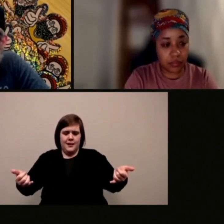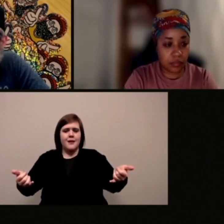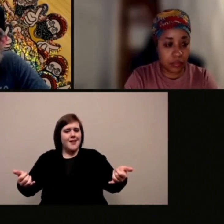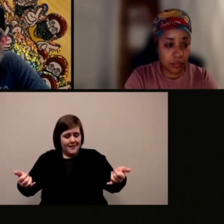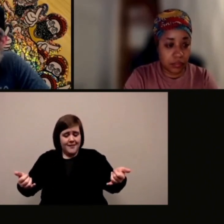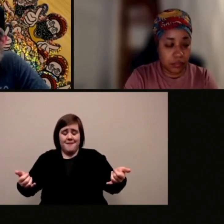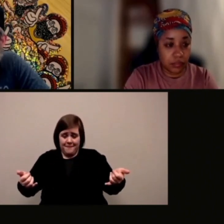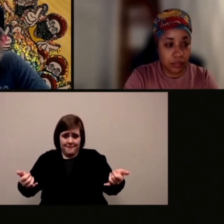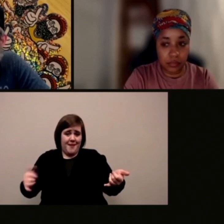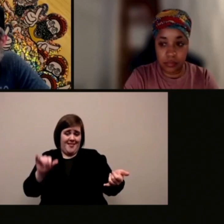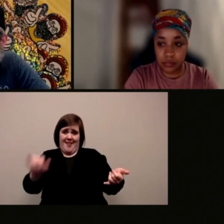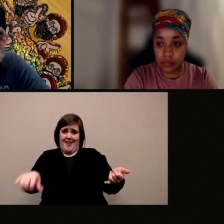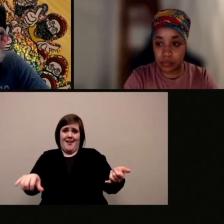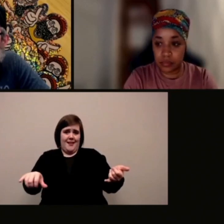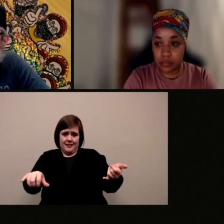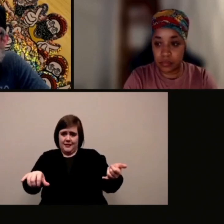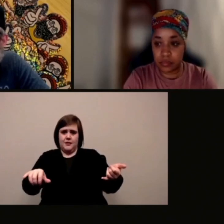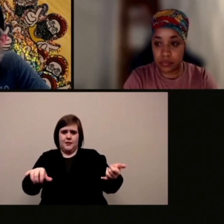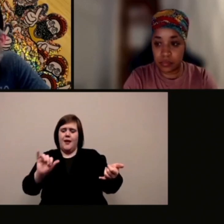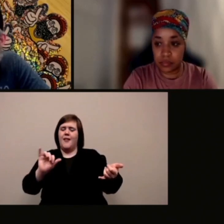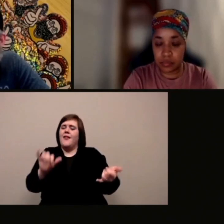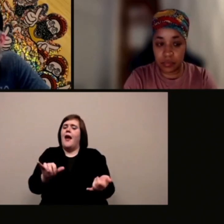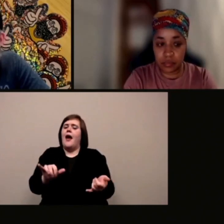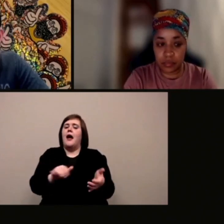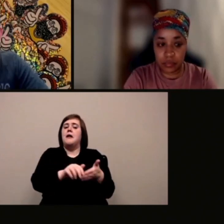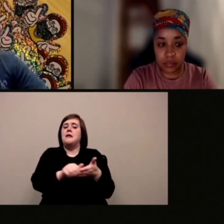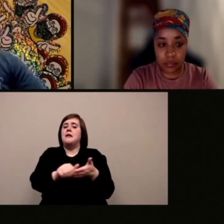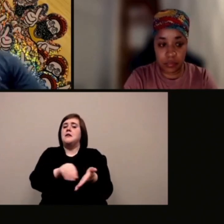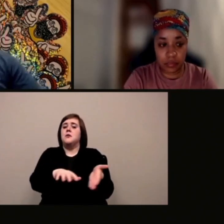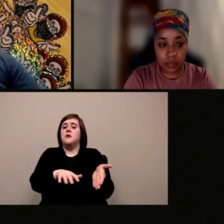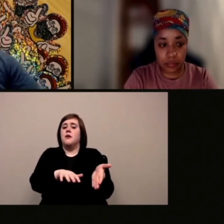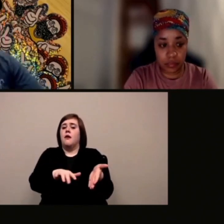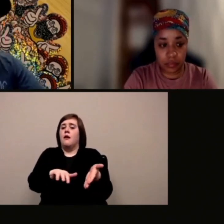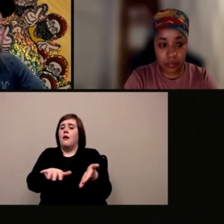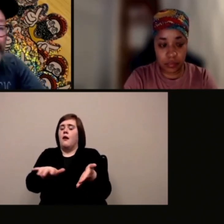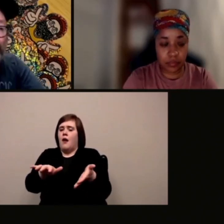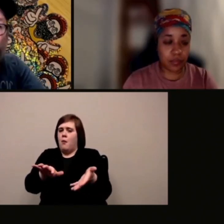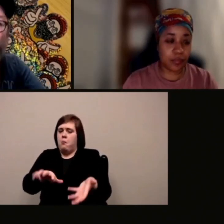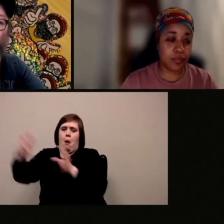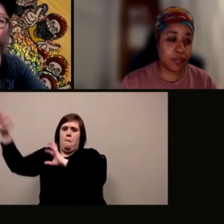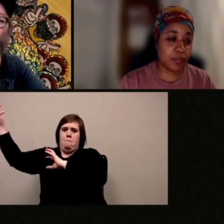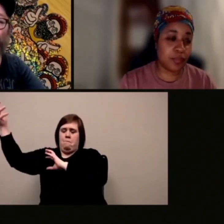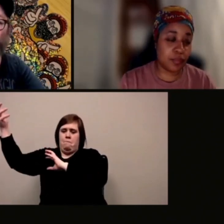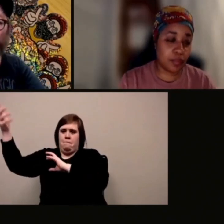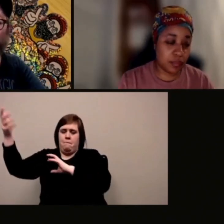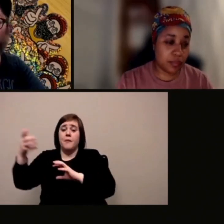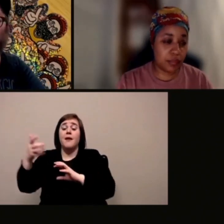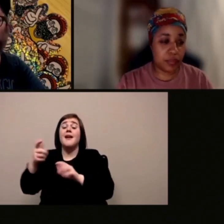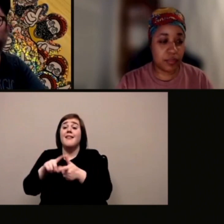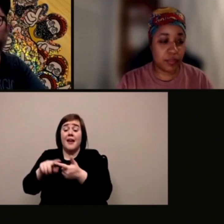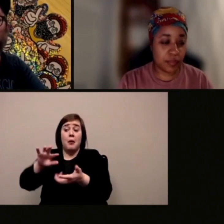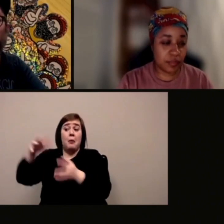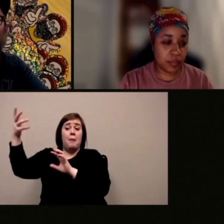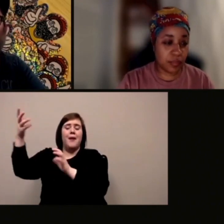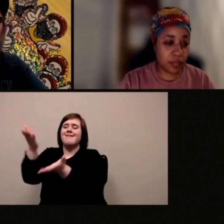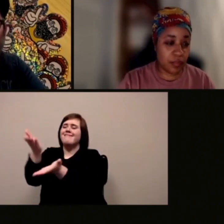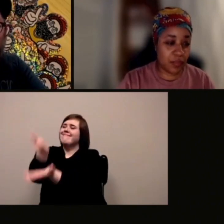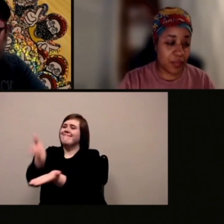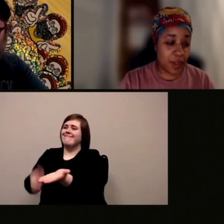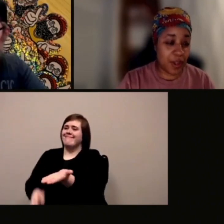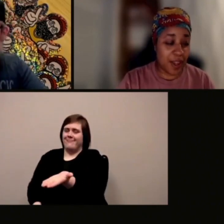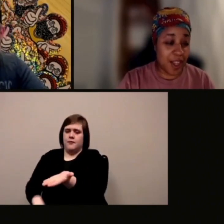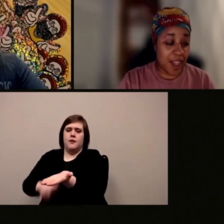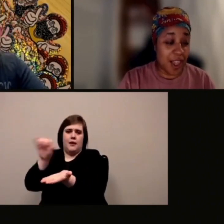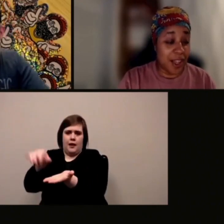that starts the disruption. And with that, present the data. Carla, how